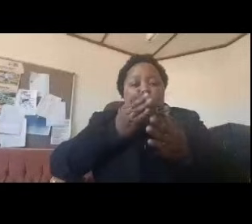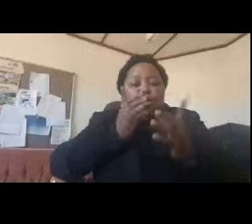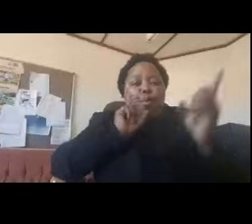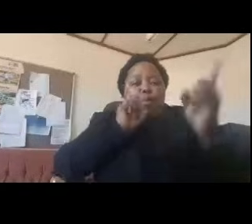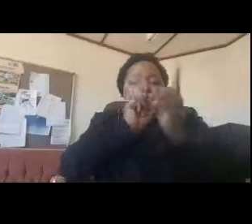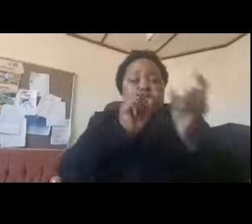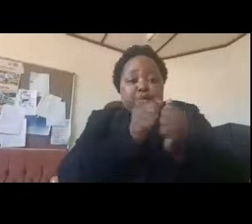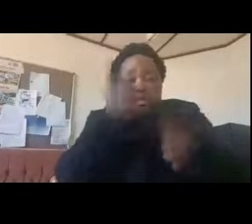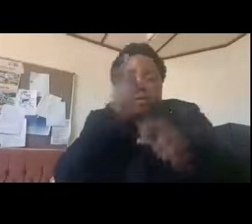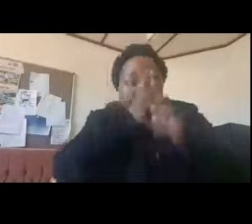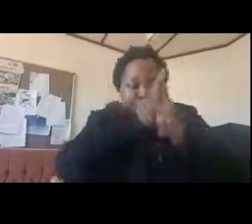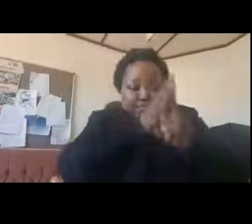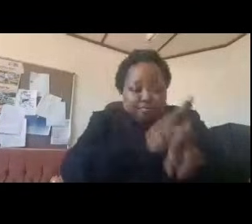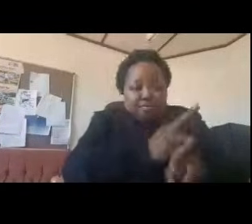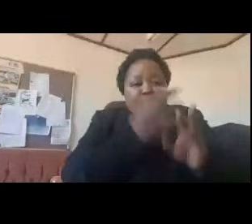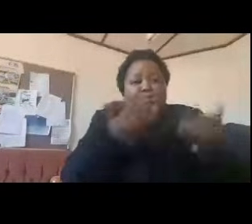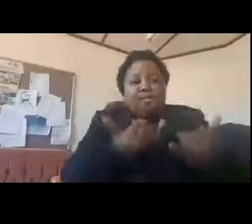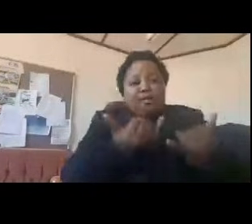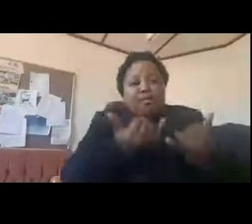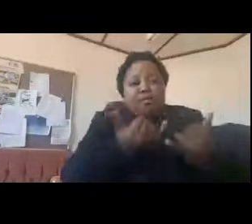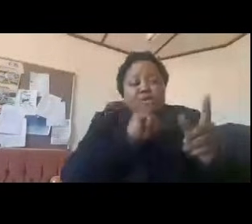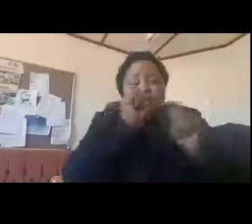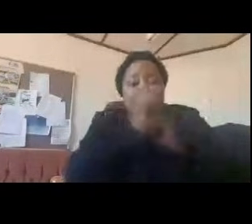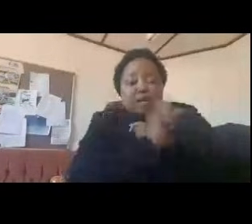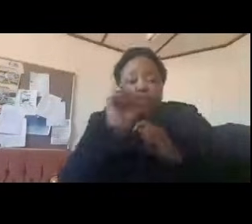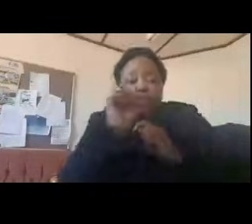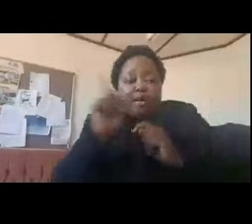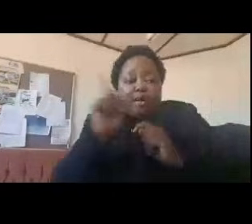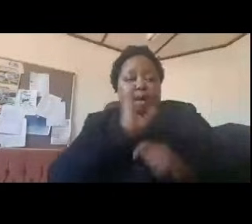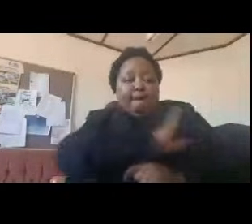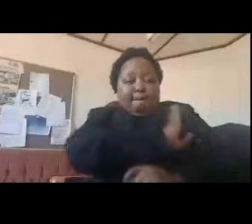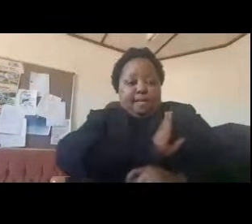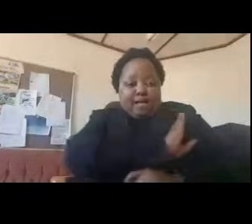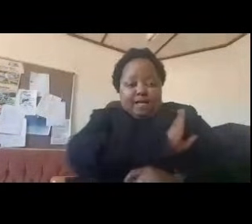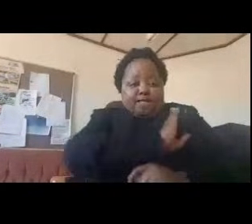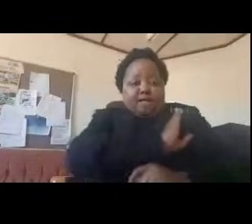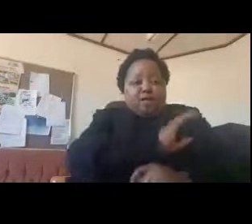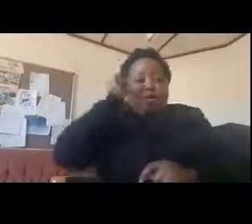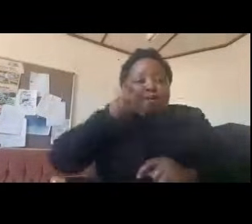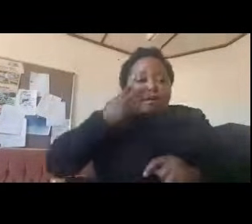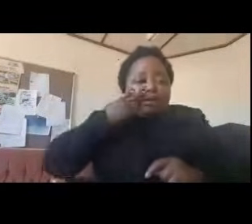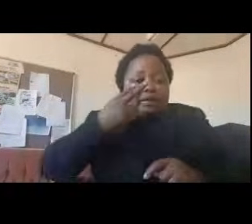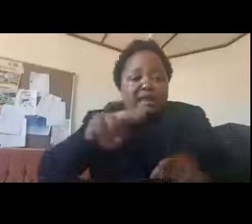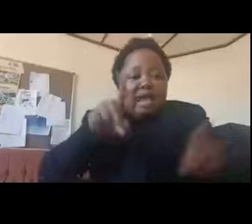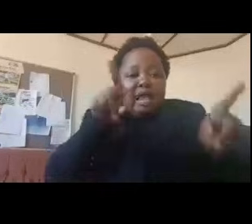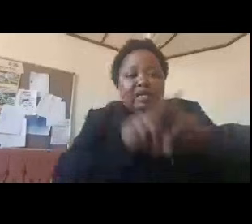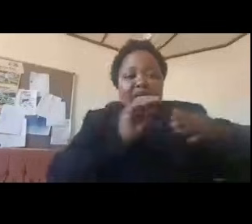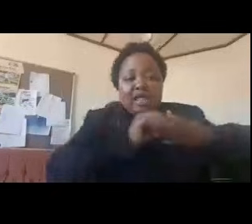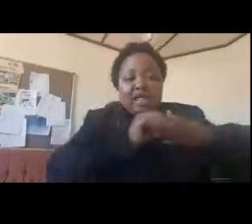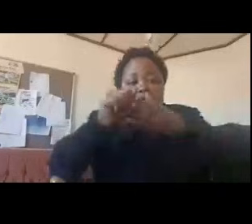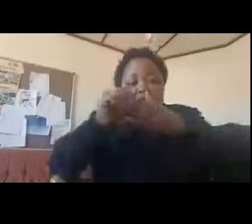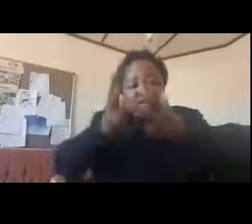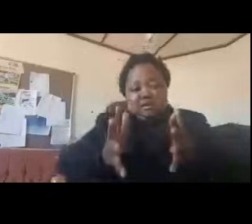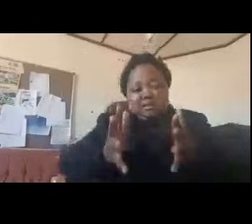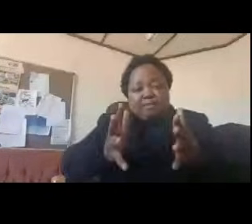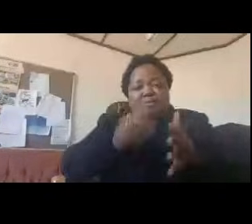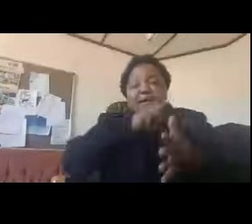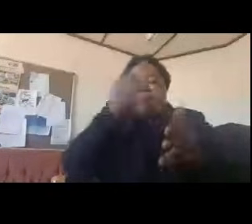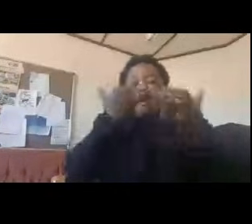from pity to partnership. We see her as a leader, the abuser sees her as a